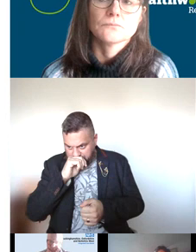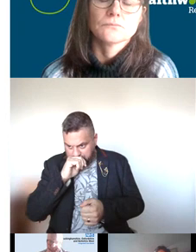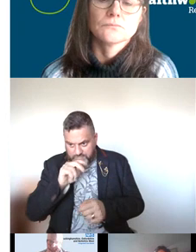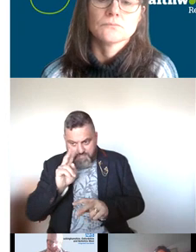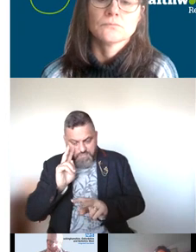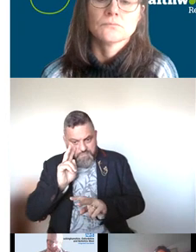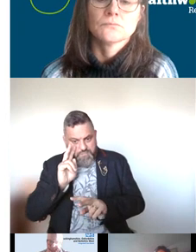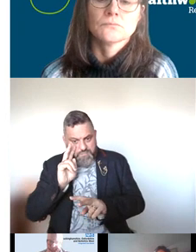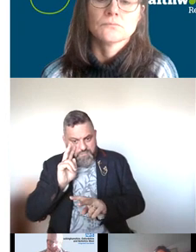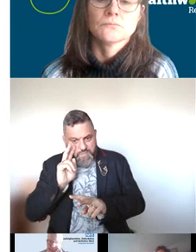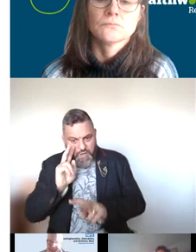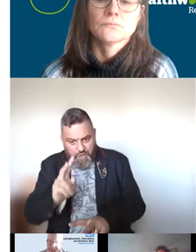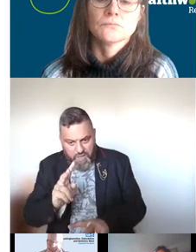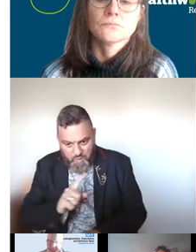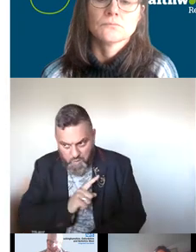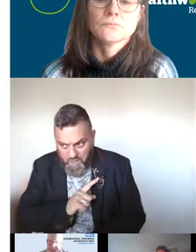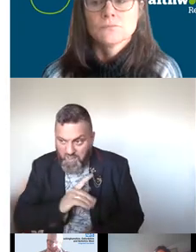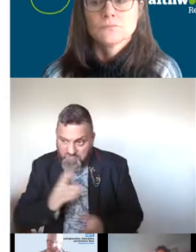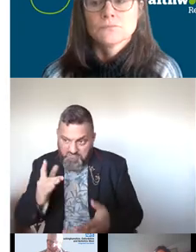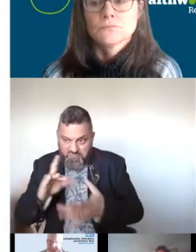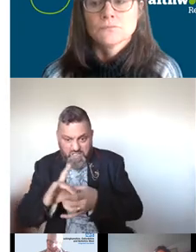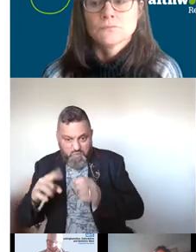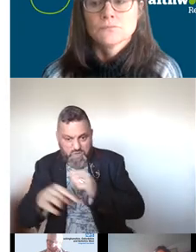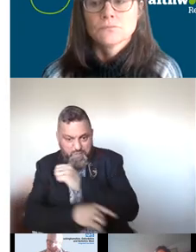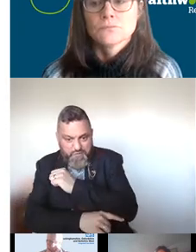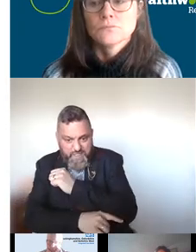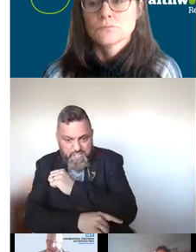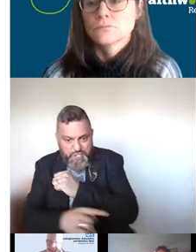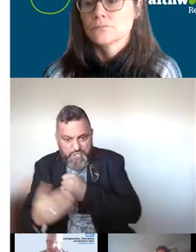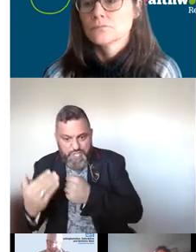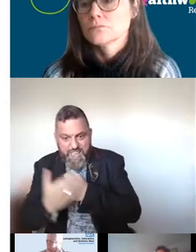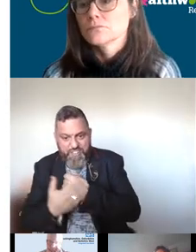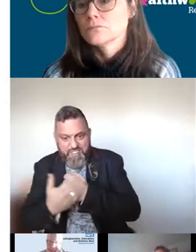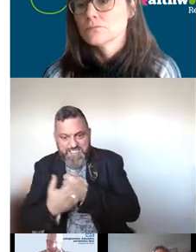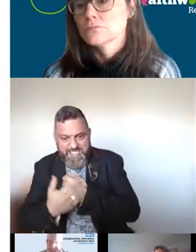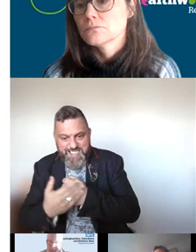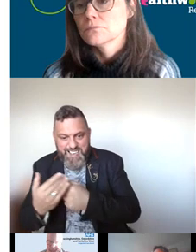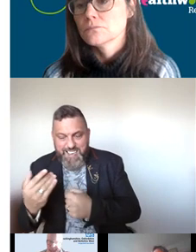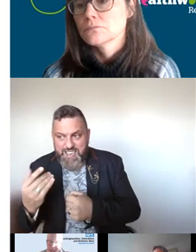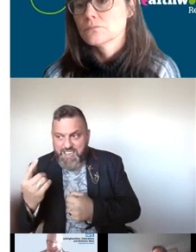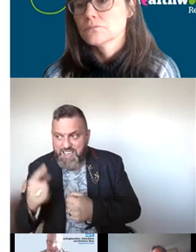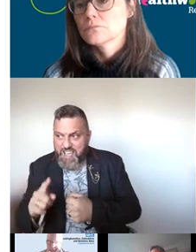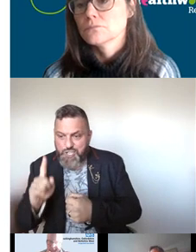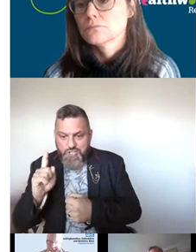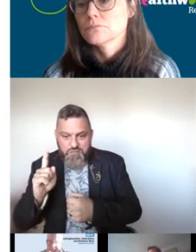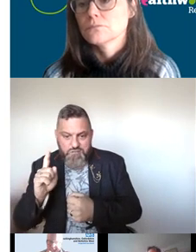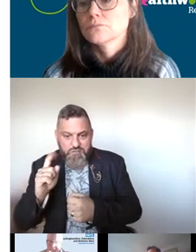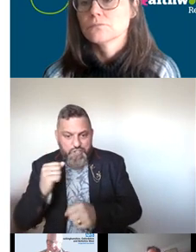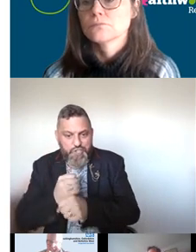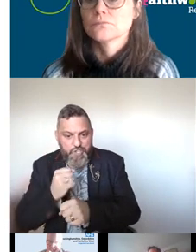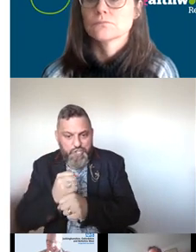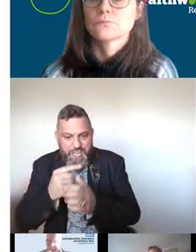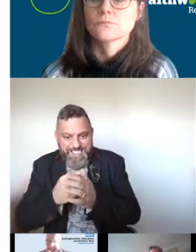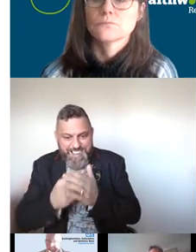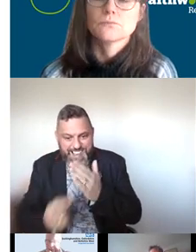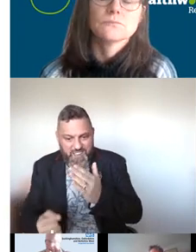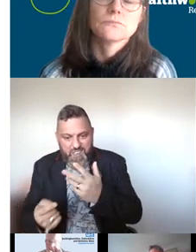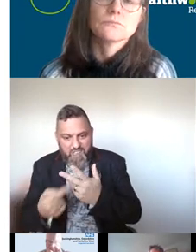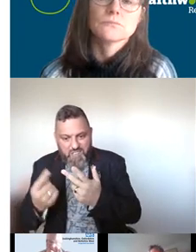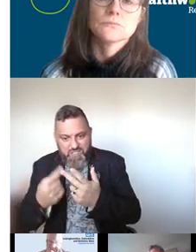which invariably is deprivation, ethnicity, but also things like gender and other